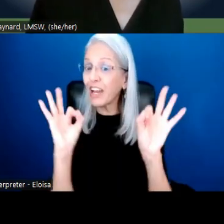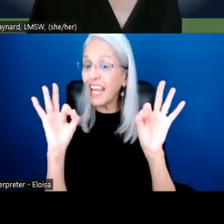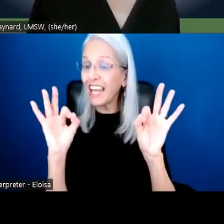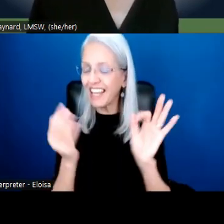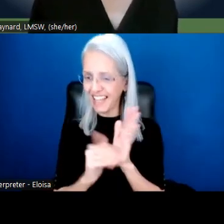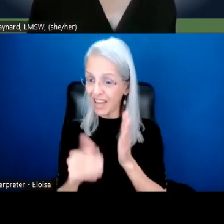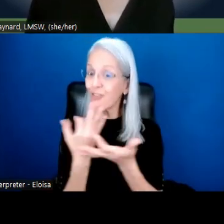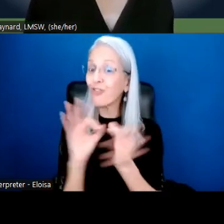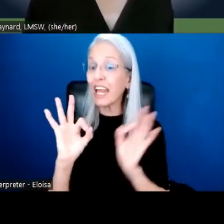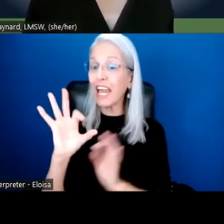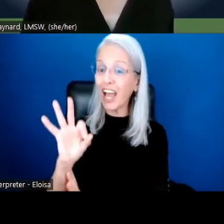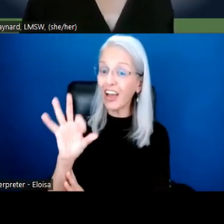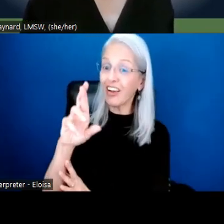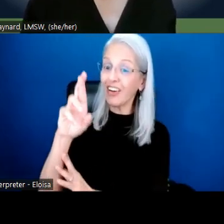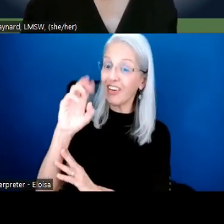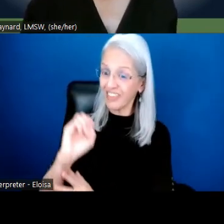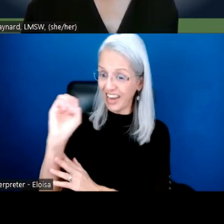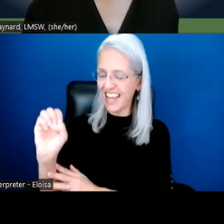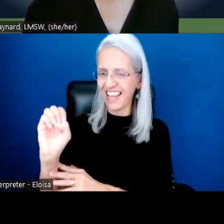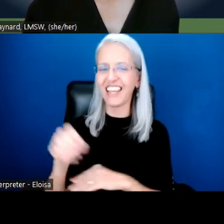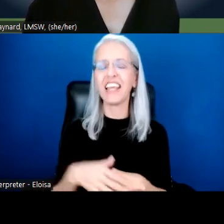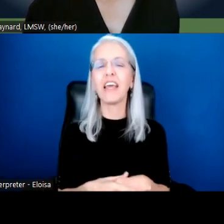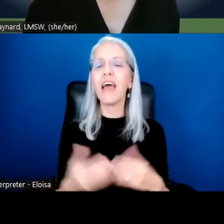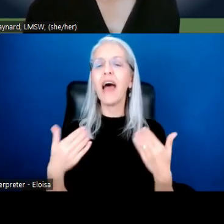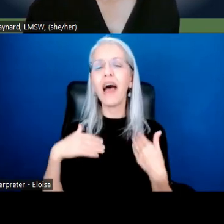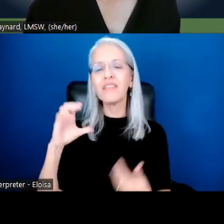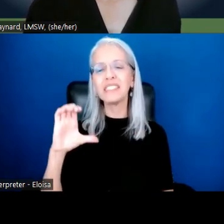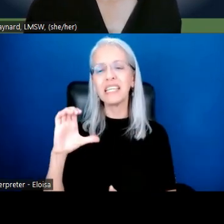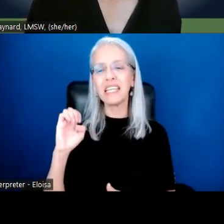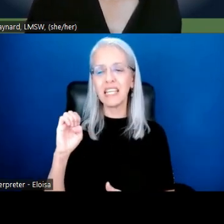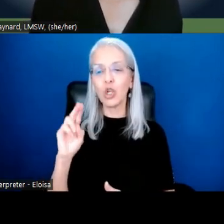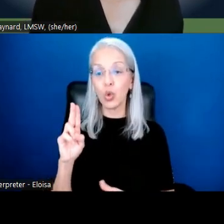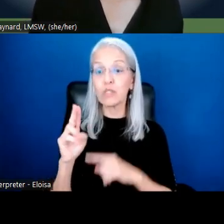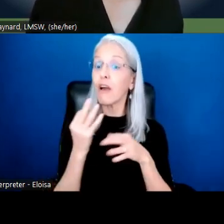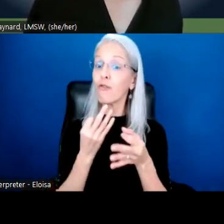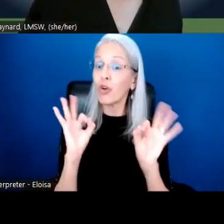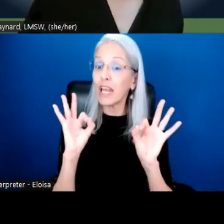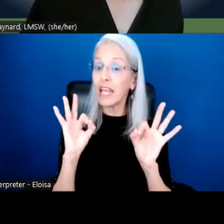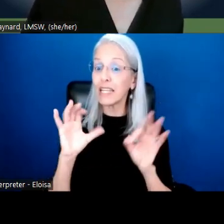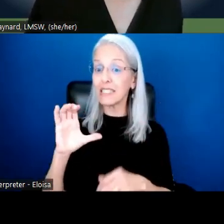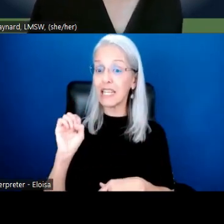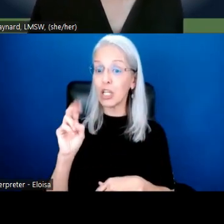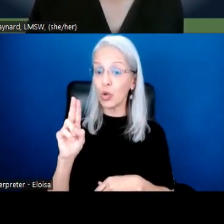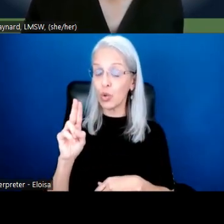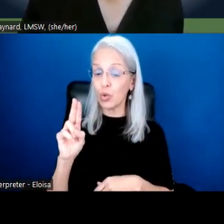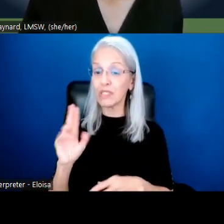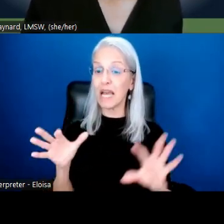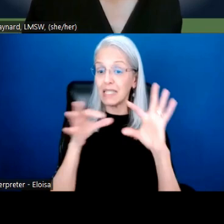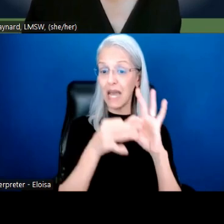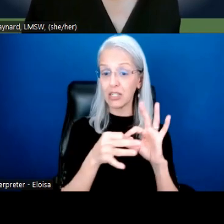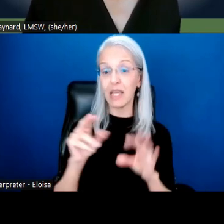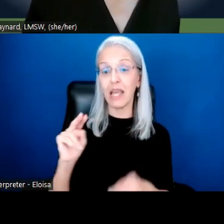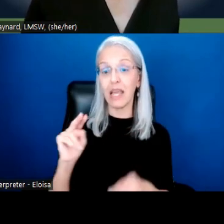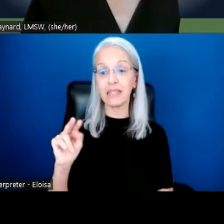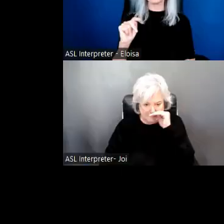free. There are CEUs, free CEUs attached to the NTI training. It